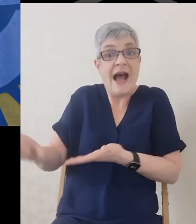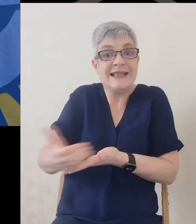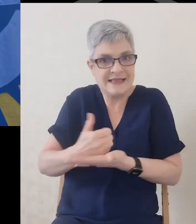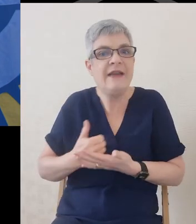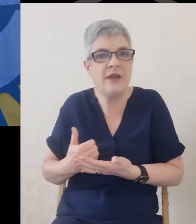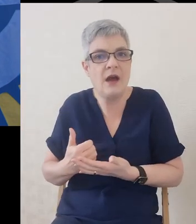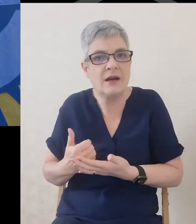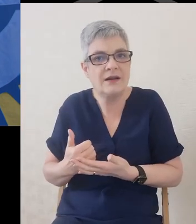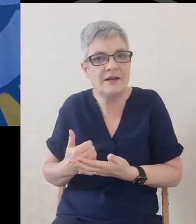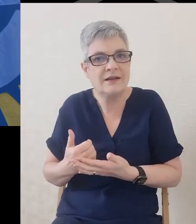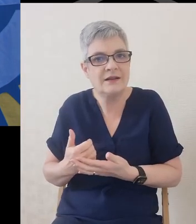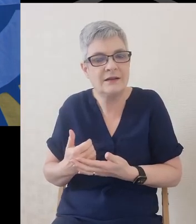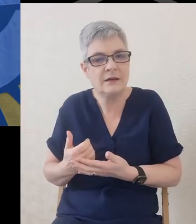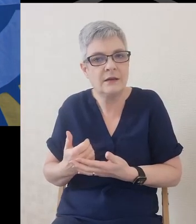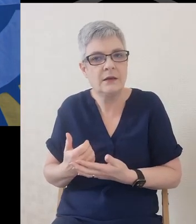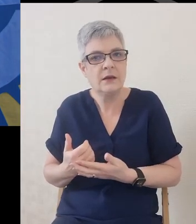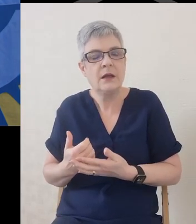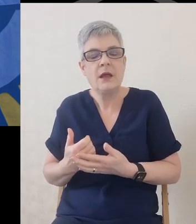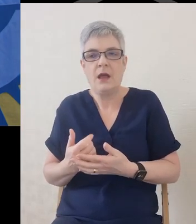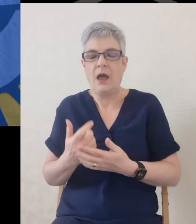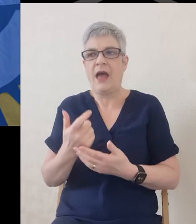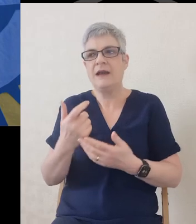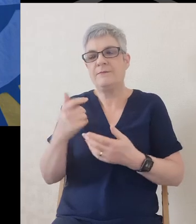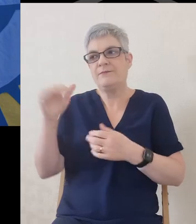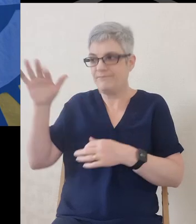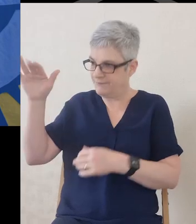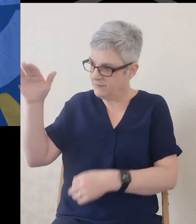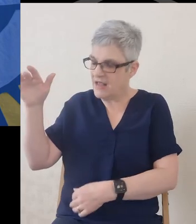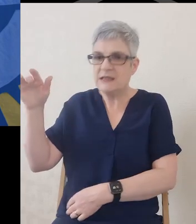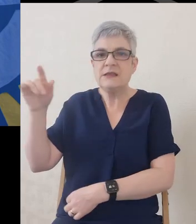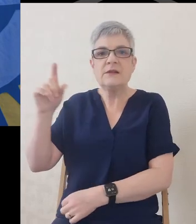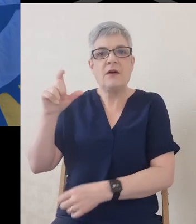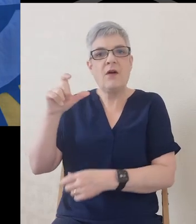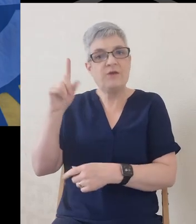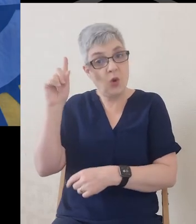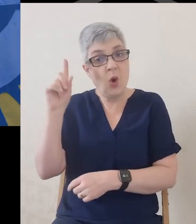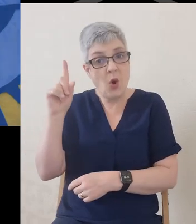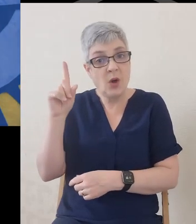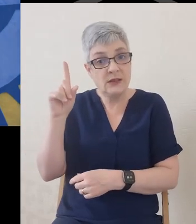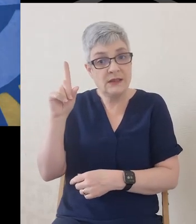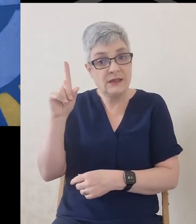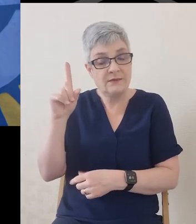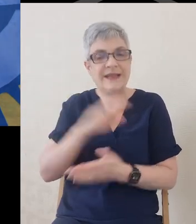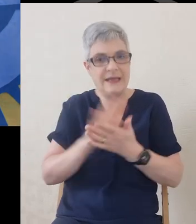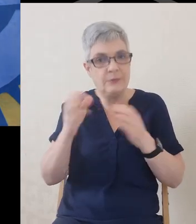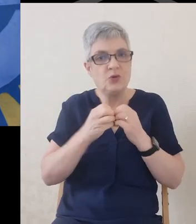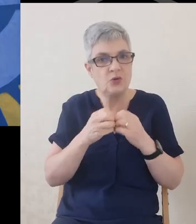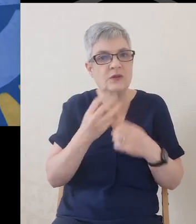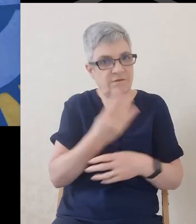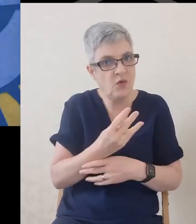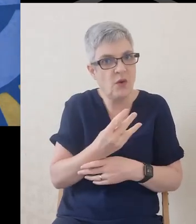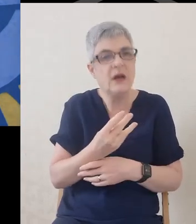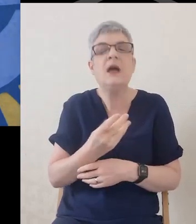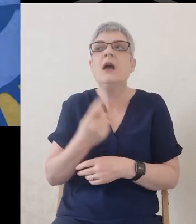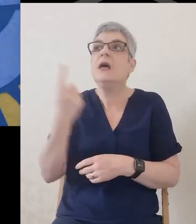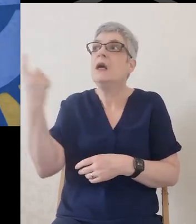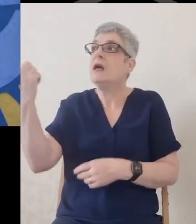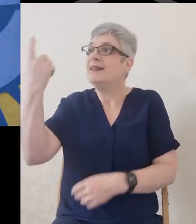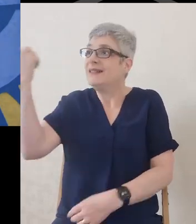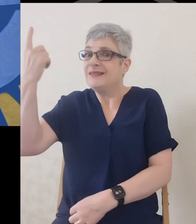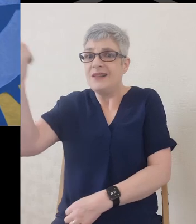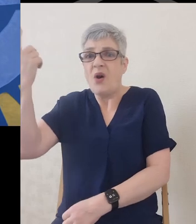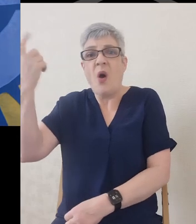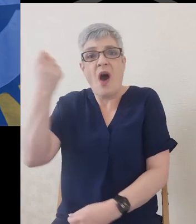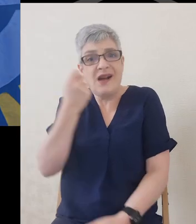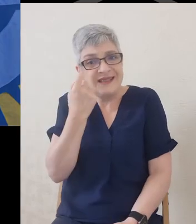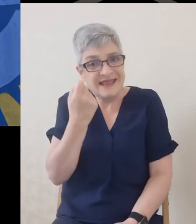And in the presence of God, the verses in Hebrews 4 that we began with, in the presence of God, we have one who understands, one